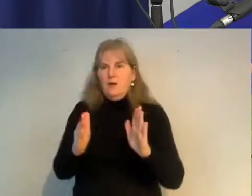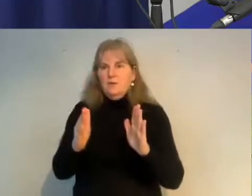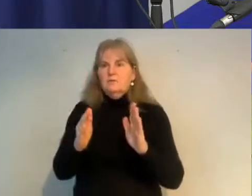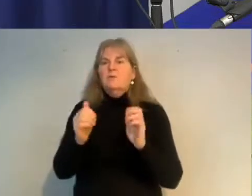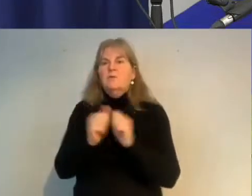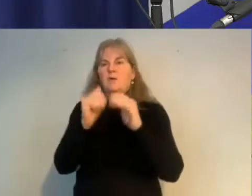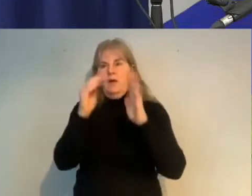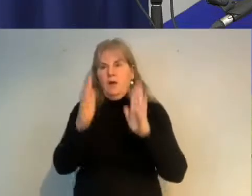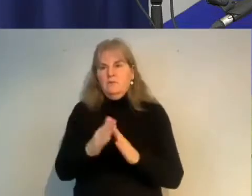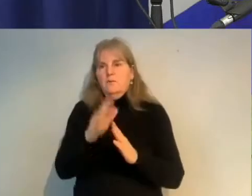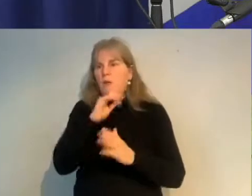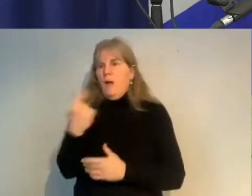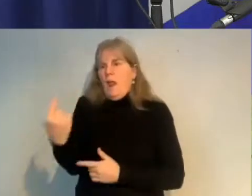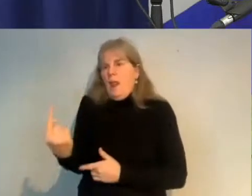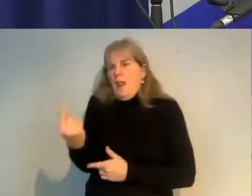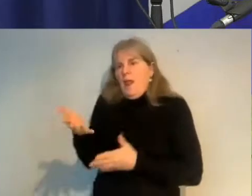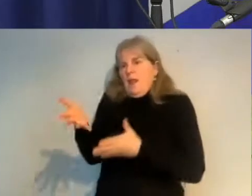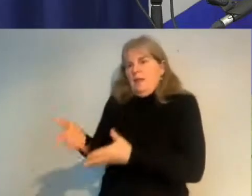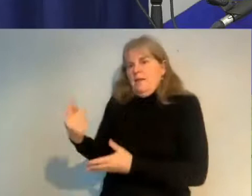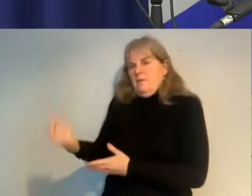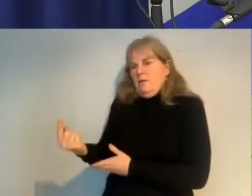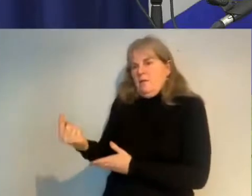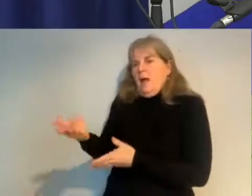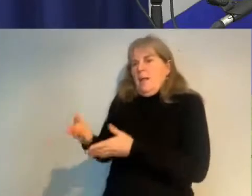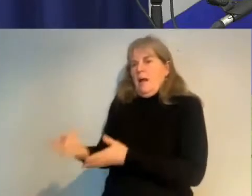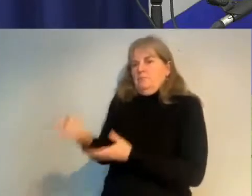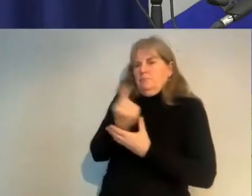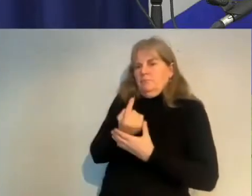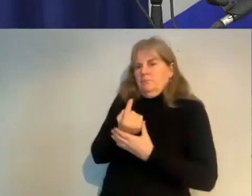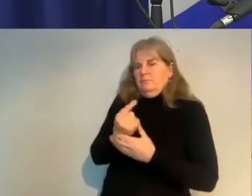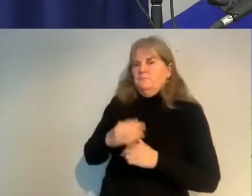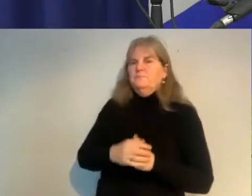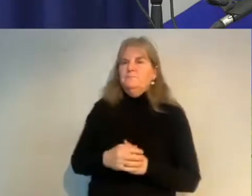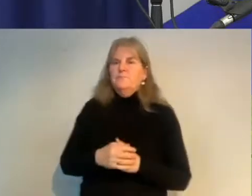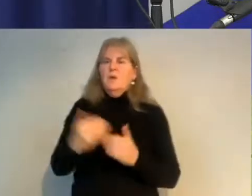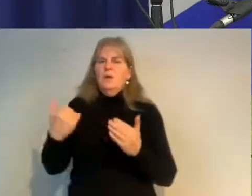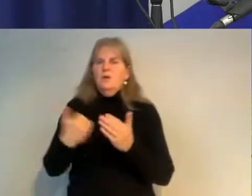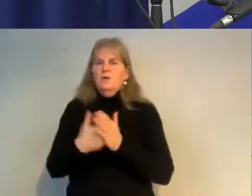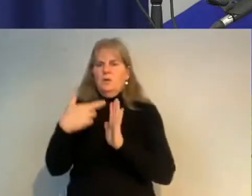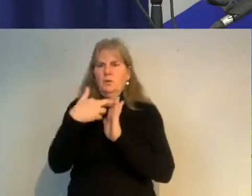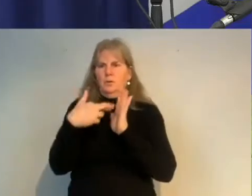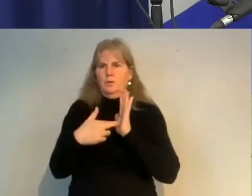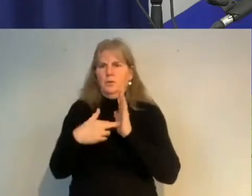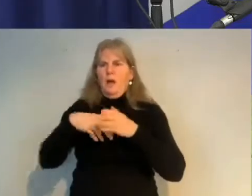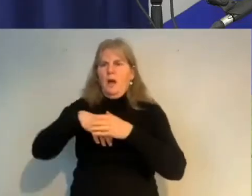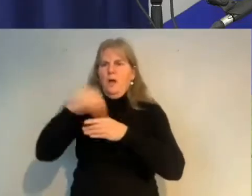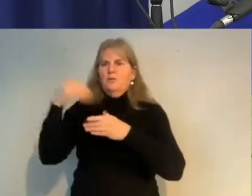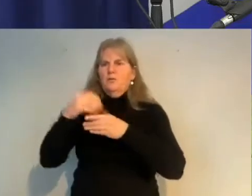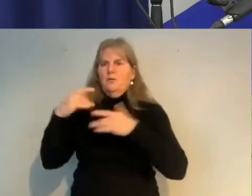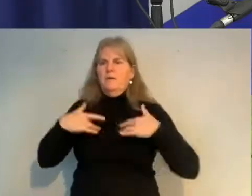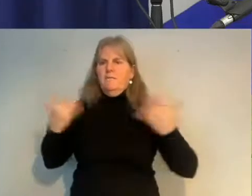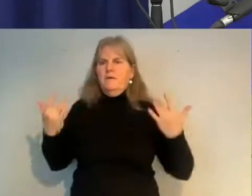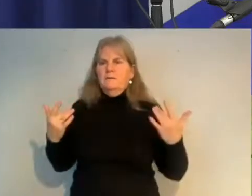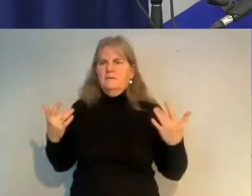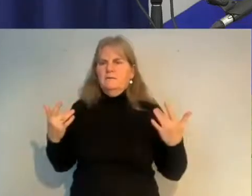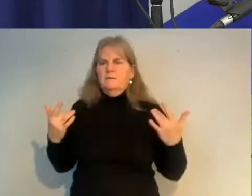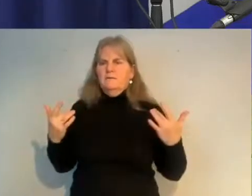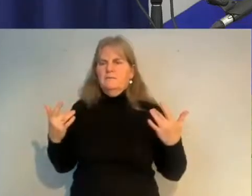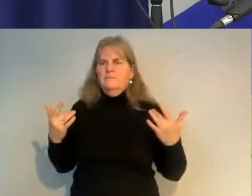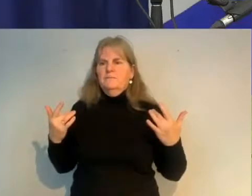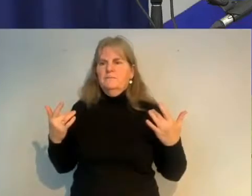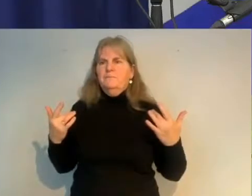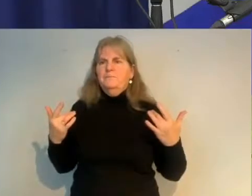There's a new restriction on outdoor gatherings. personal gatherings. Up